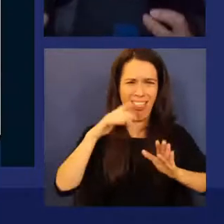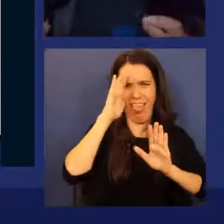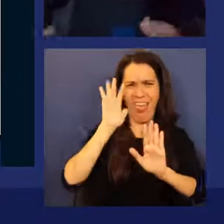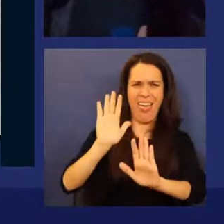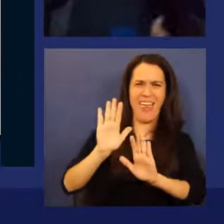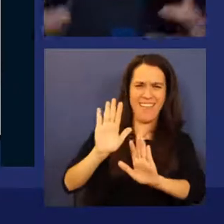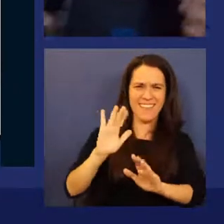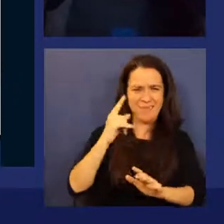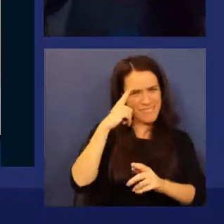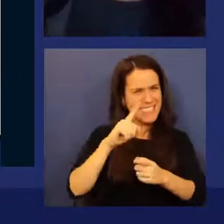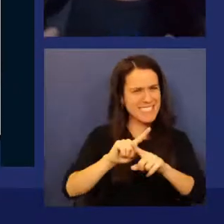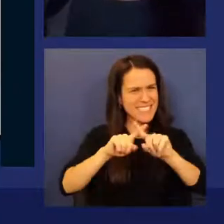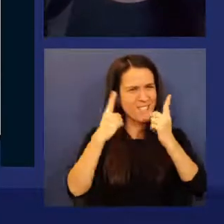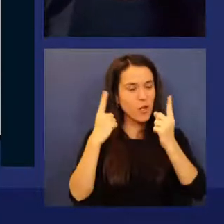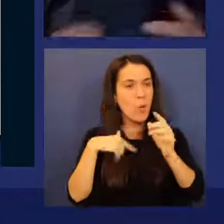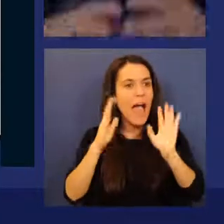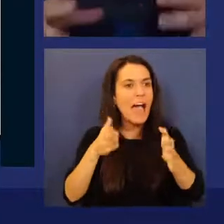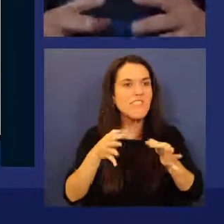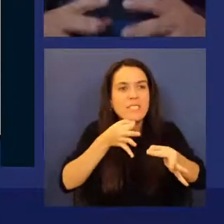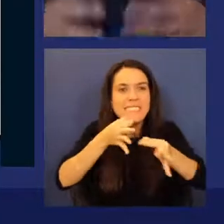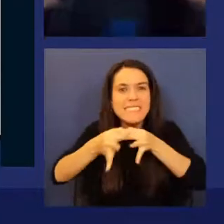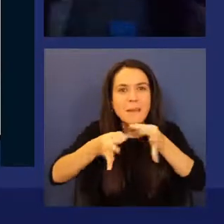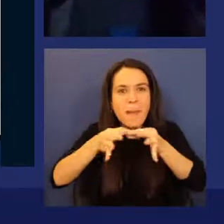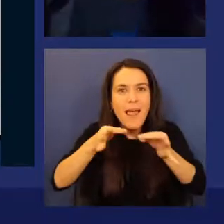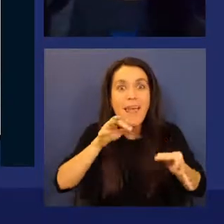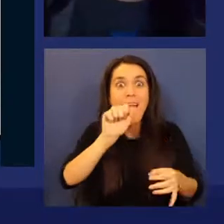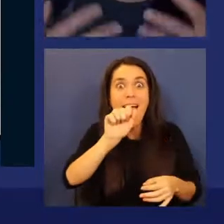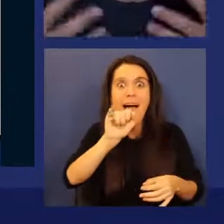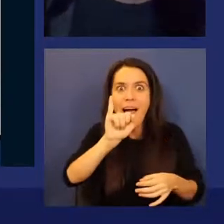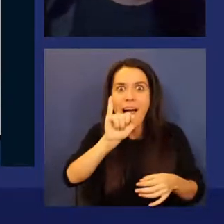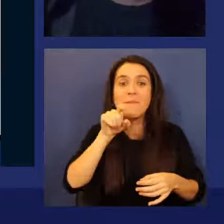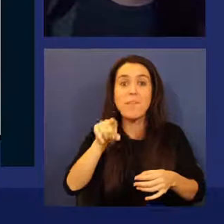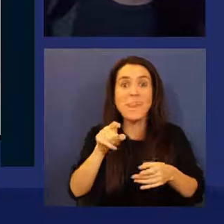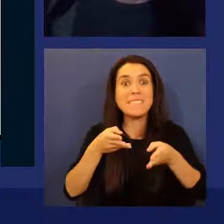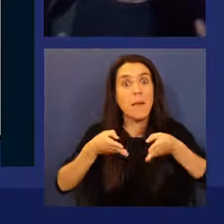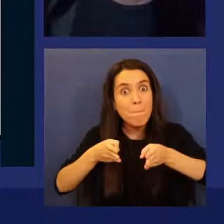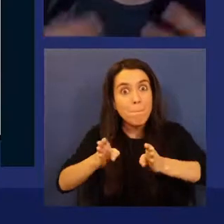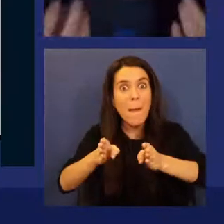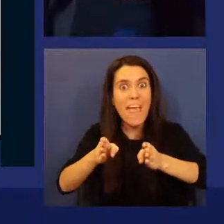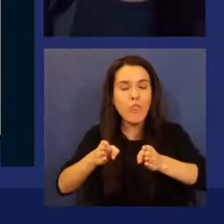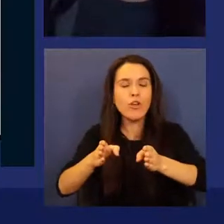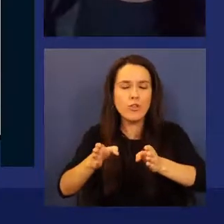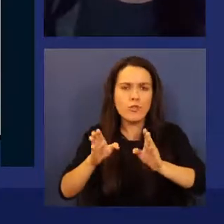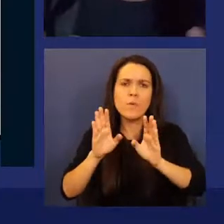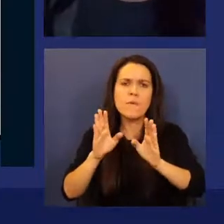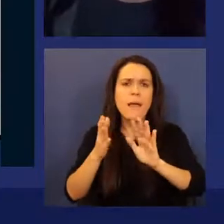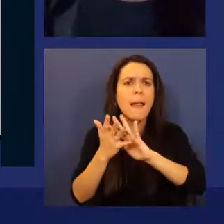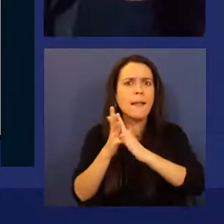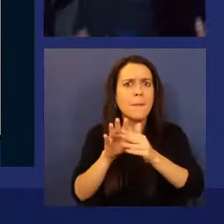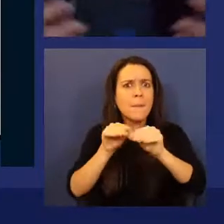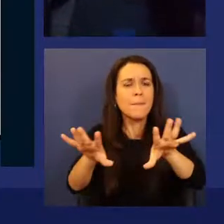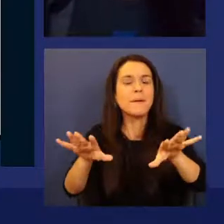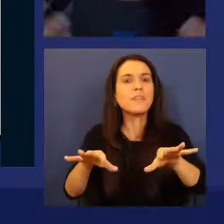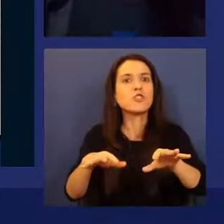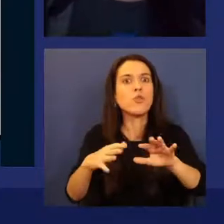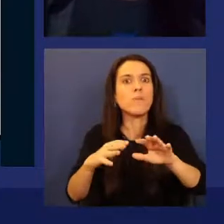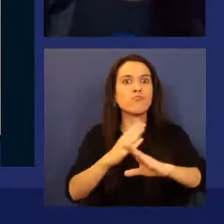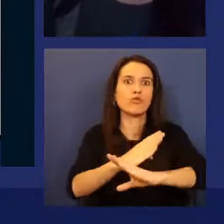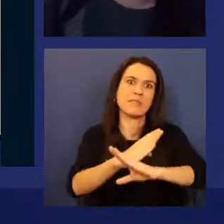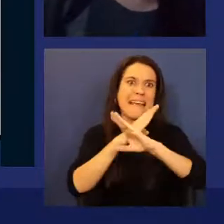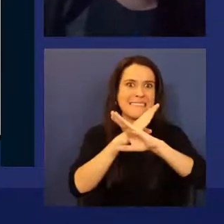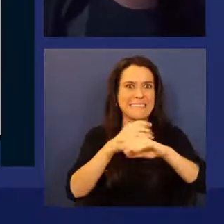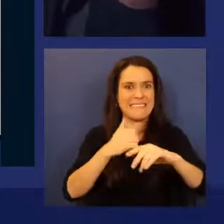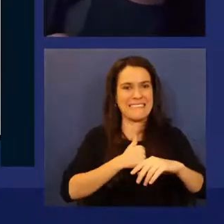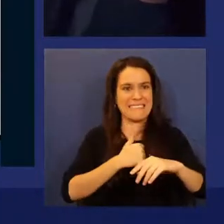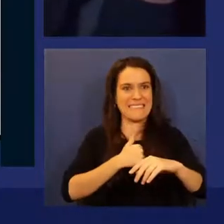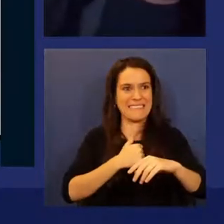feel like explainable AI is one of the methodologies that you can implement to protect yourself against these black boxes